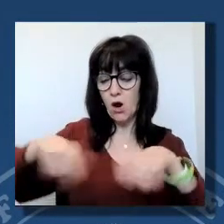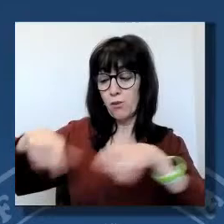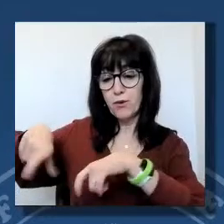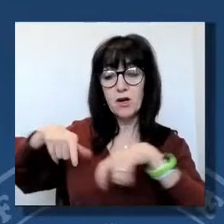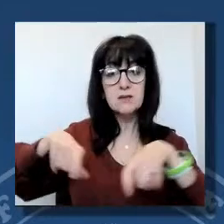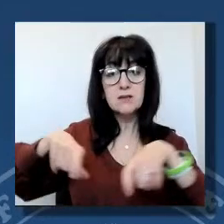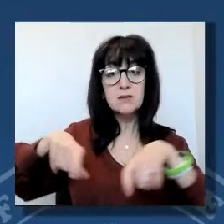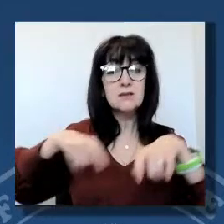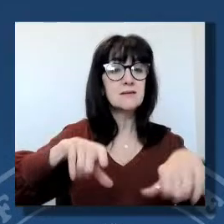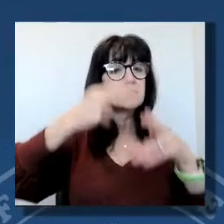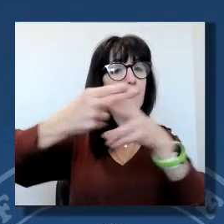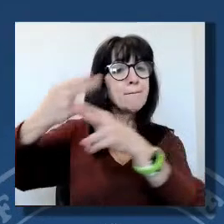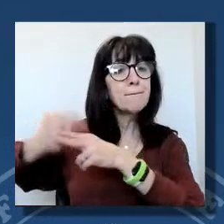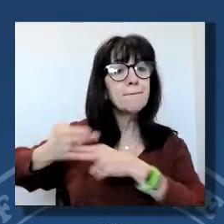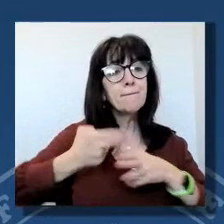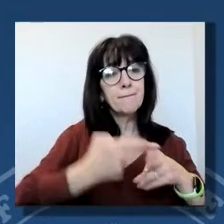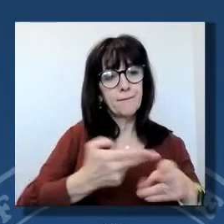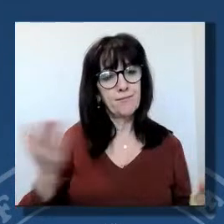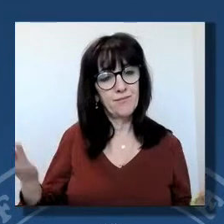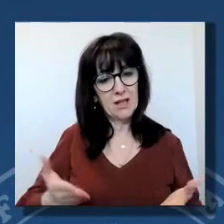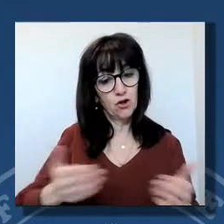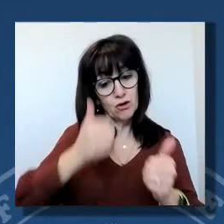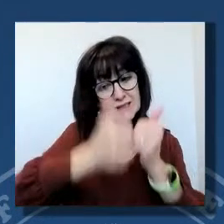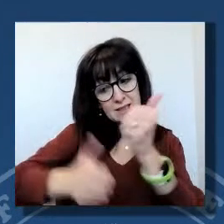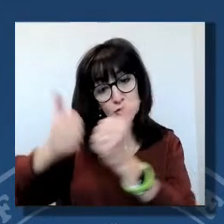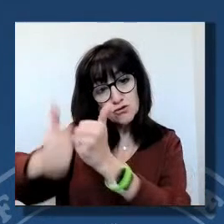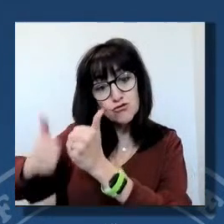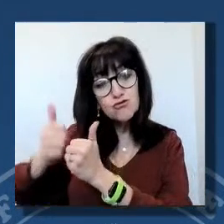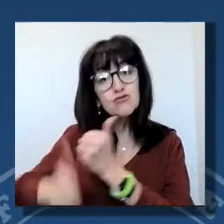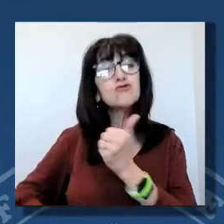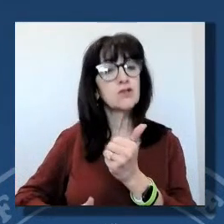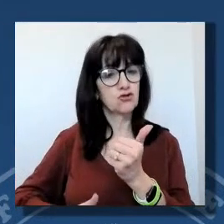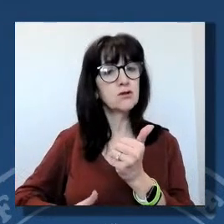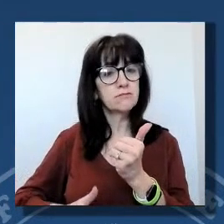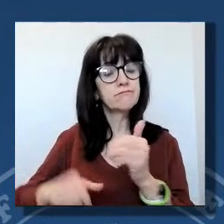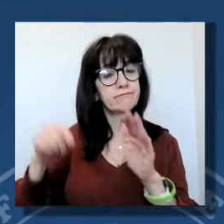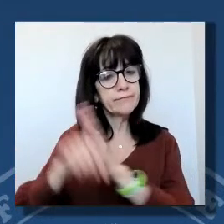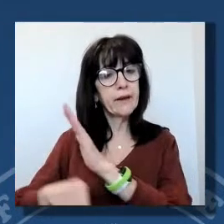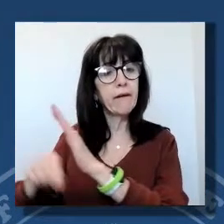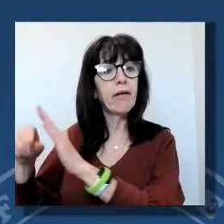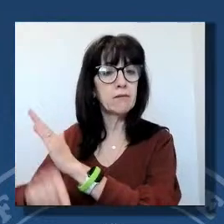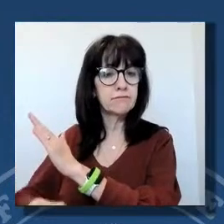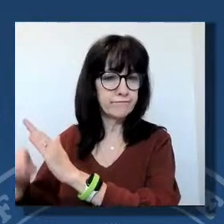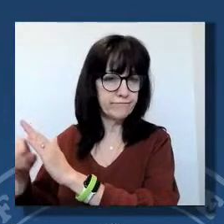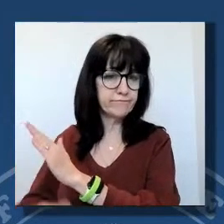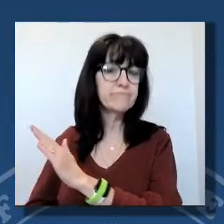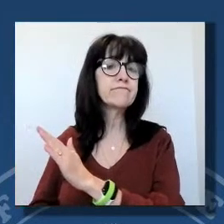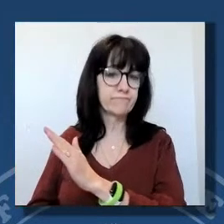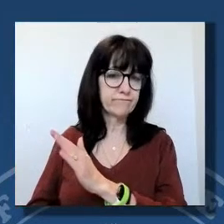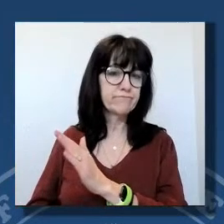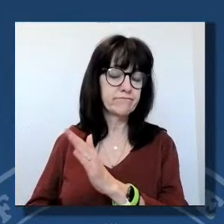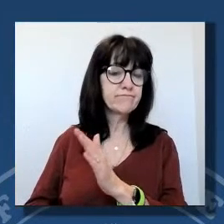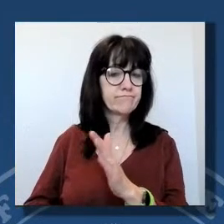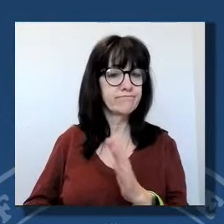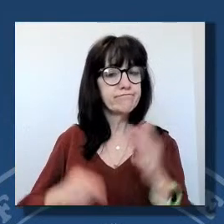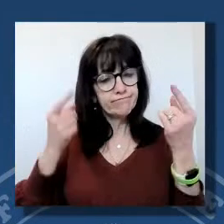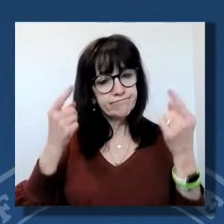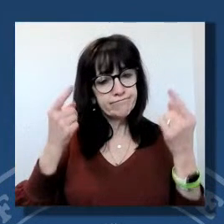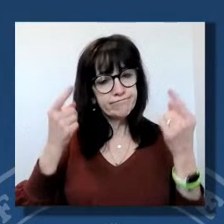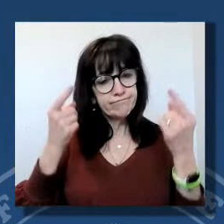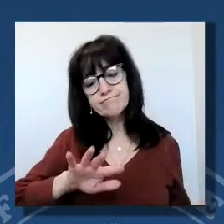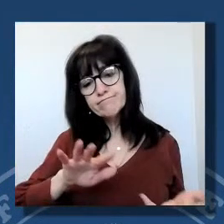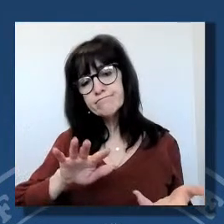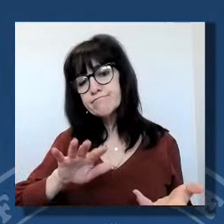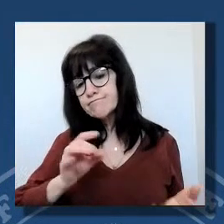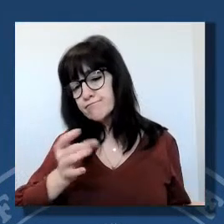Memorial Garden, each one of them a life that has been cut too short. Our collective goal is to eliminate the need for any future names